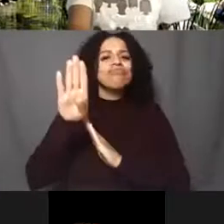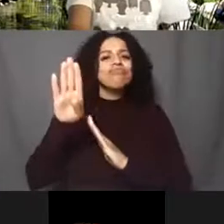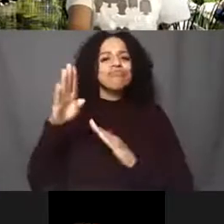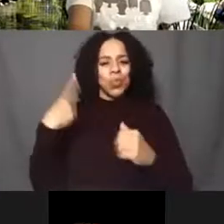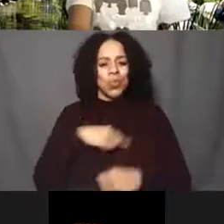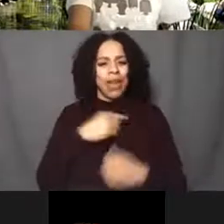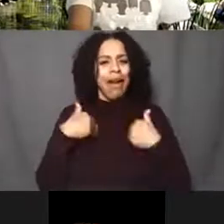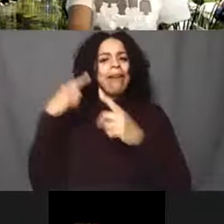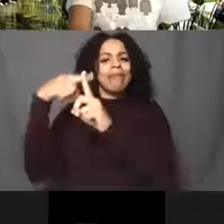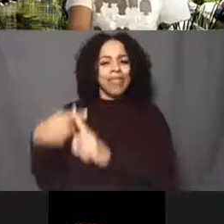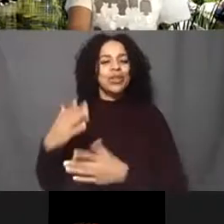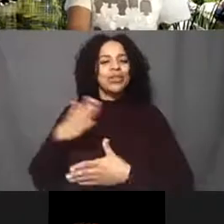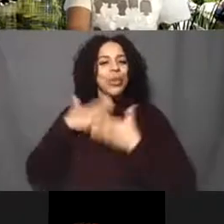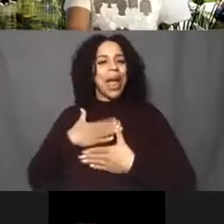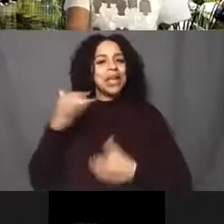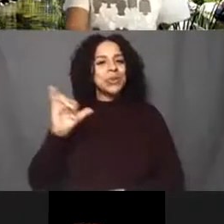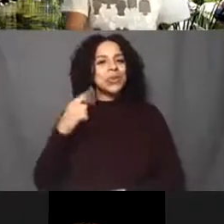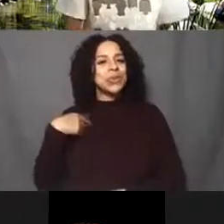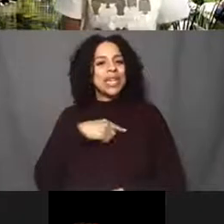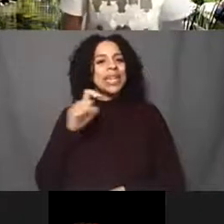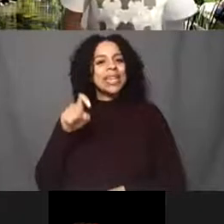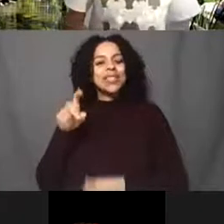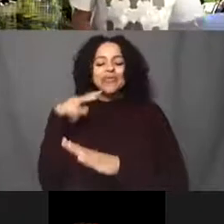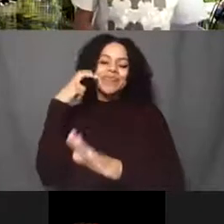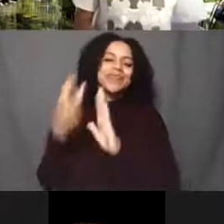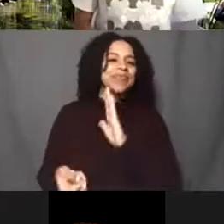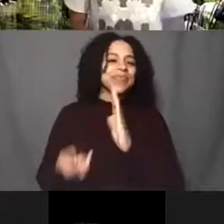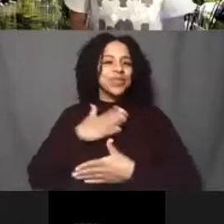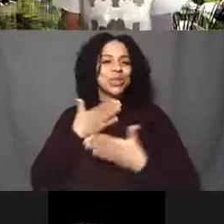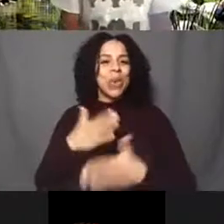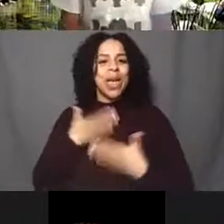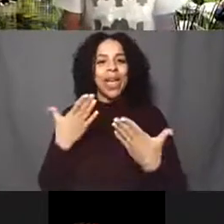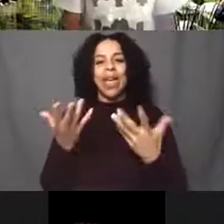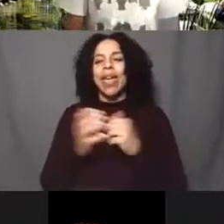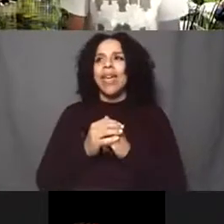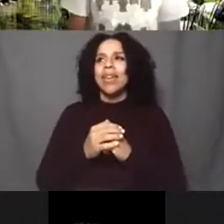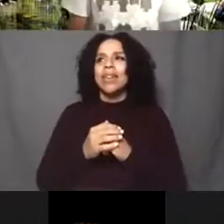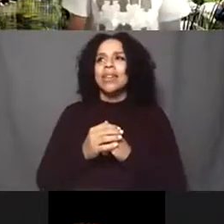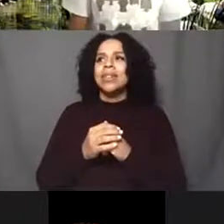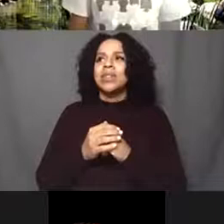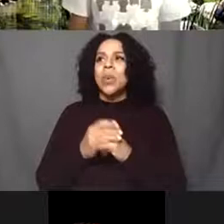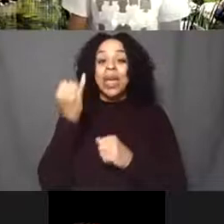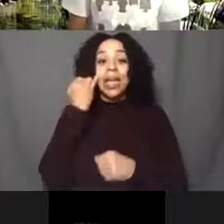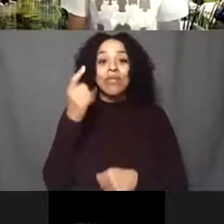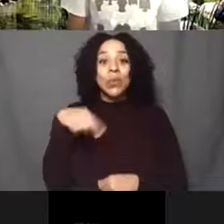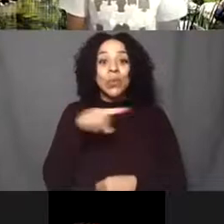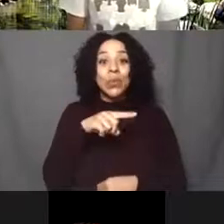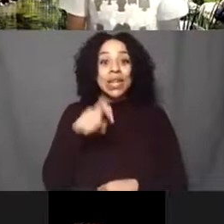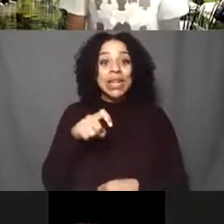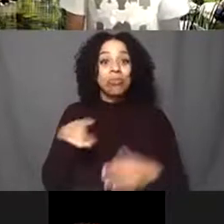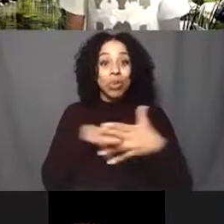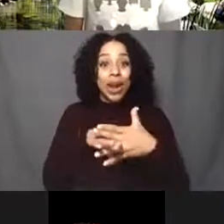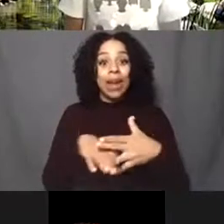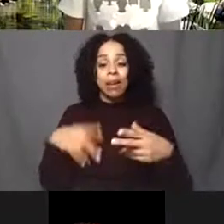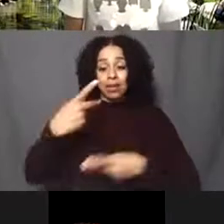do that, I don't always know, but you don't have to feel guilty about taking that time just to feel that joy. And